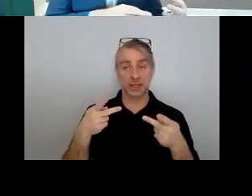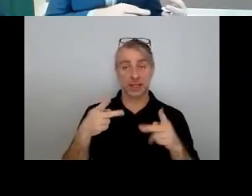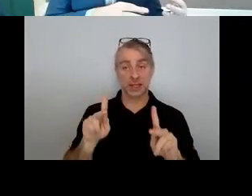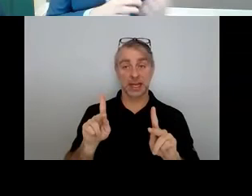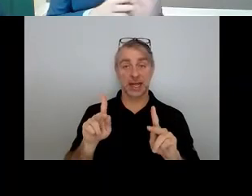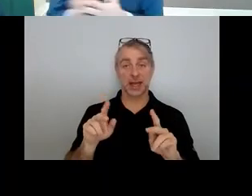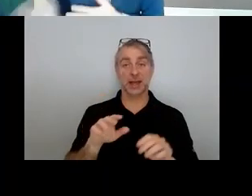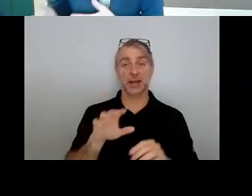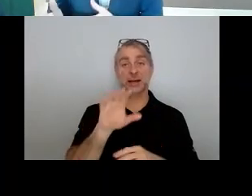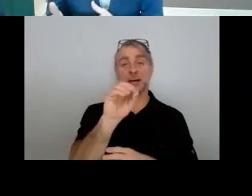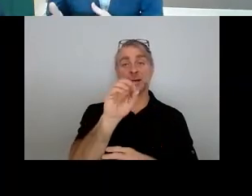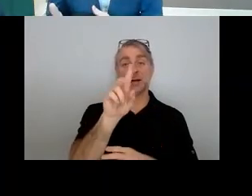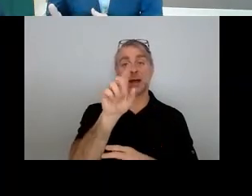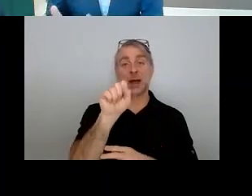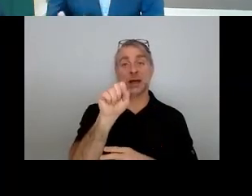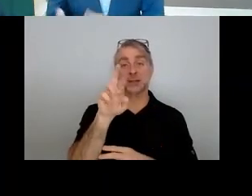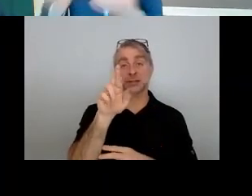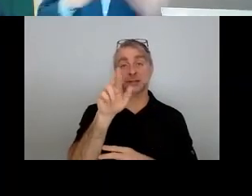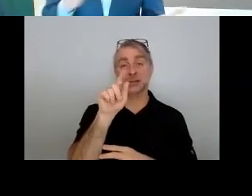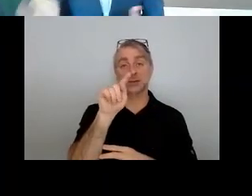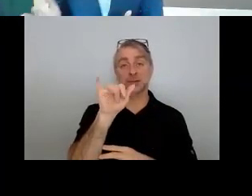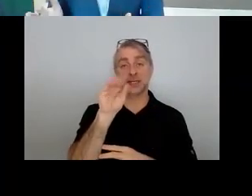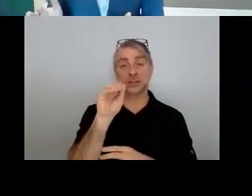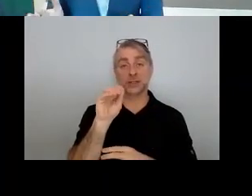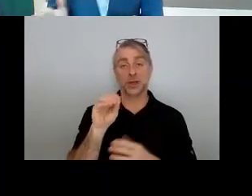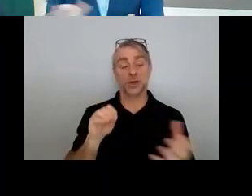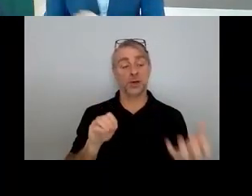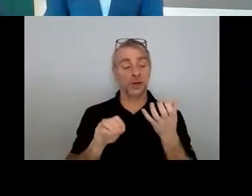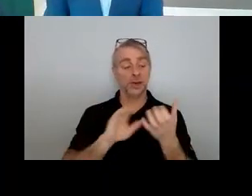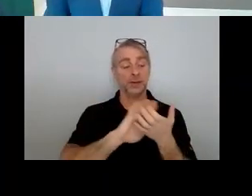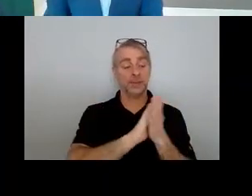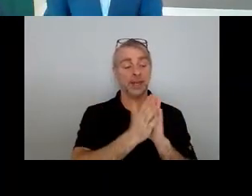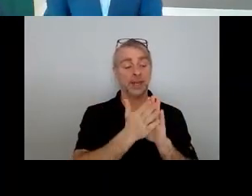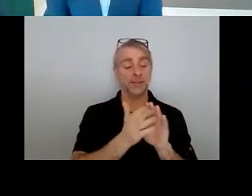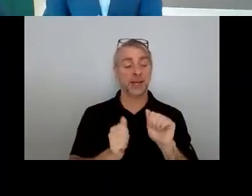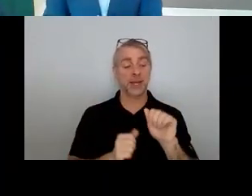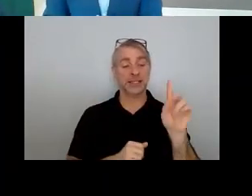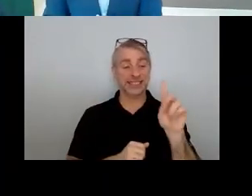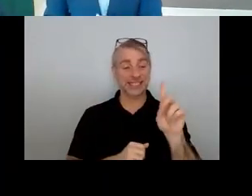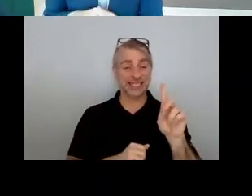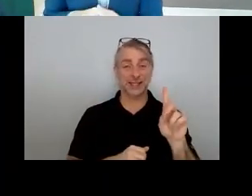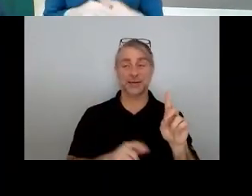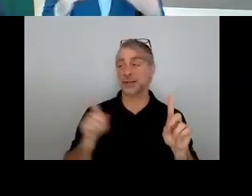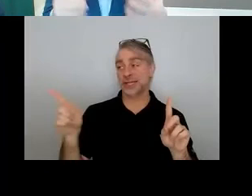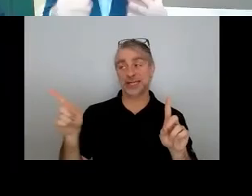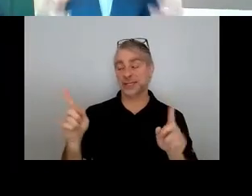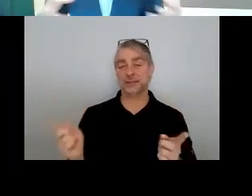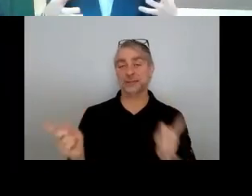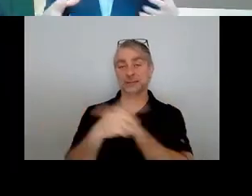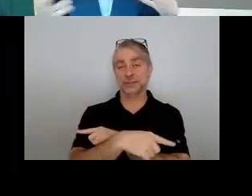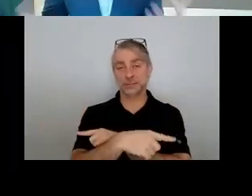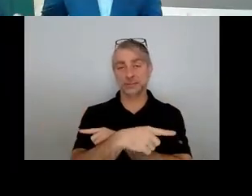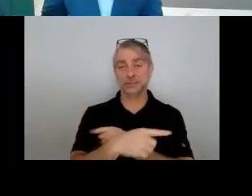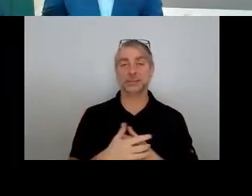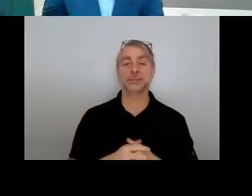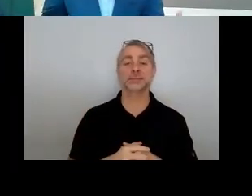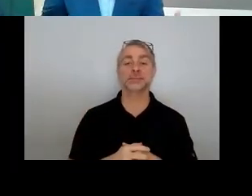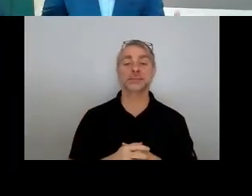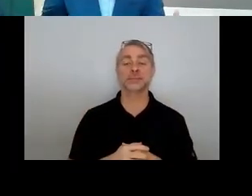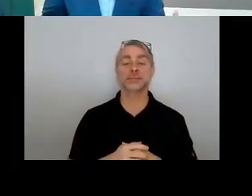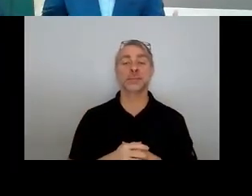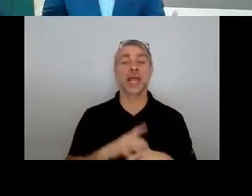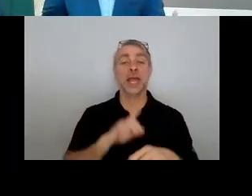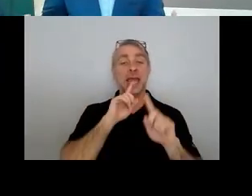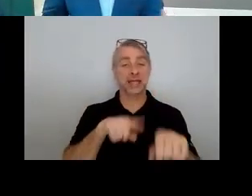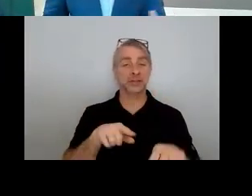odds ratio into a D or vice versa? And typically the simple answer is yes, you